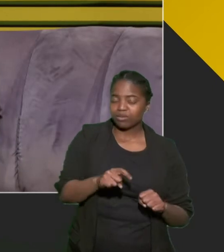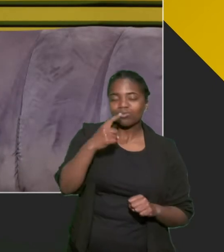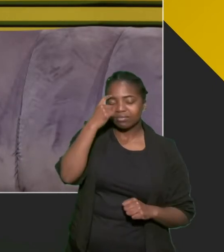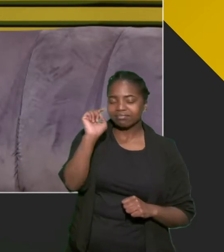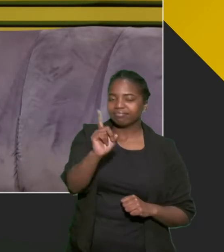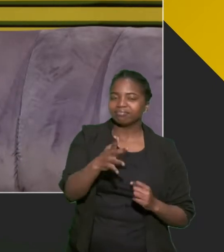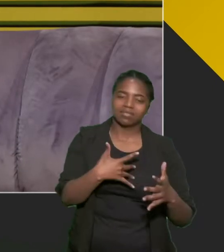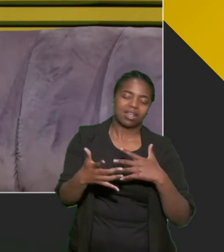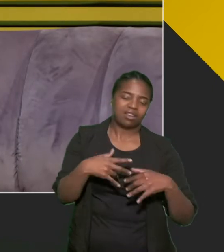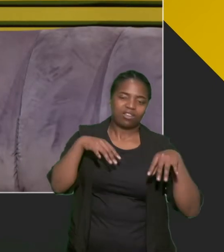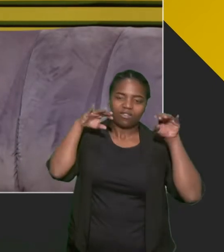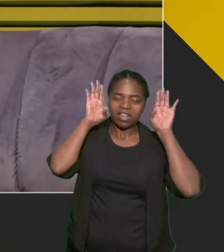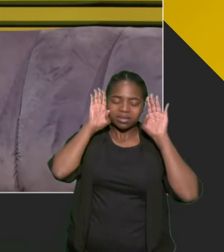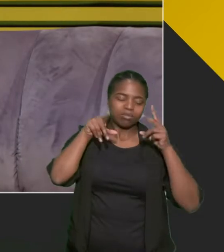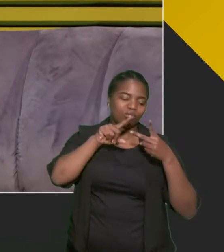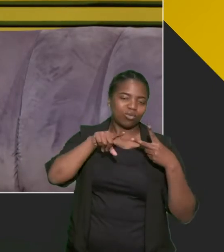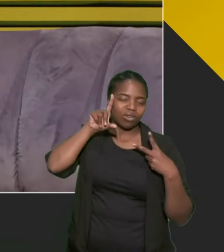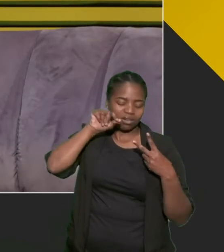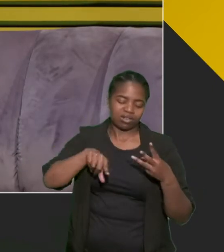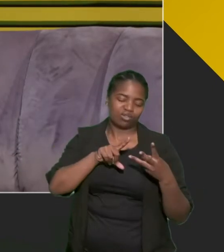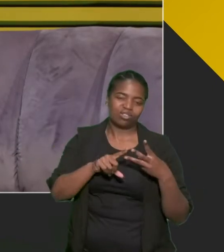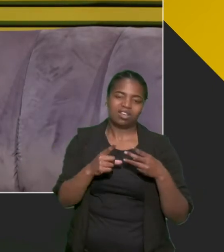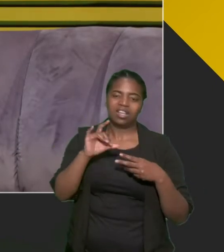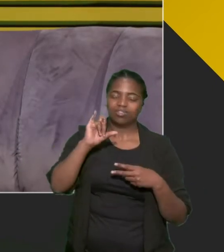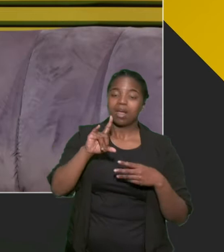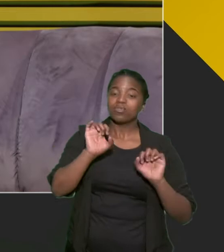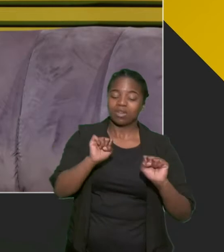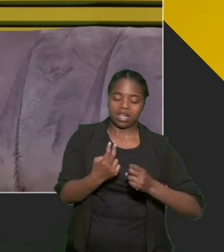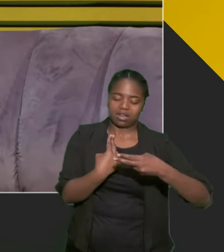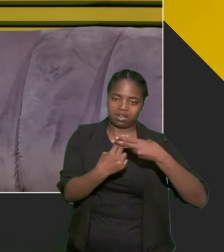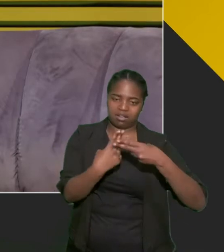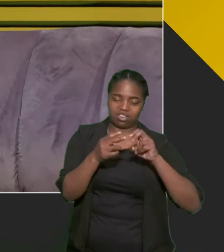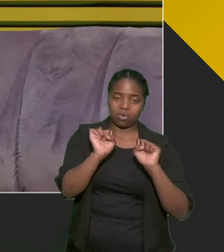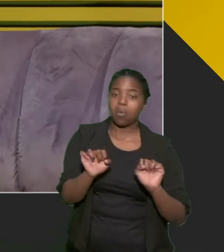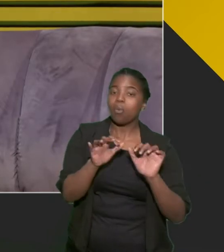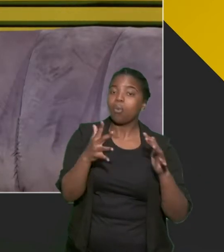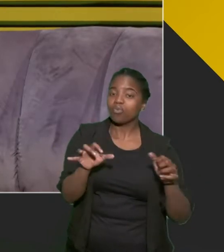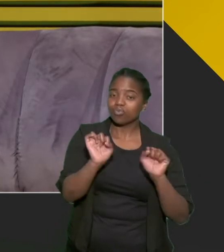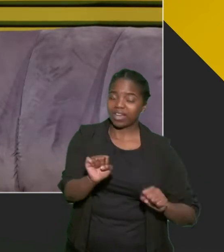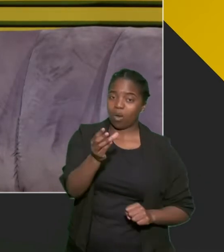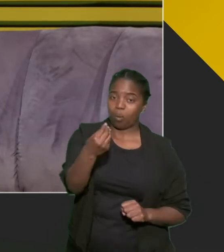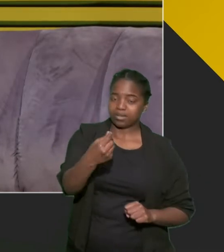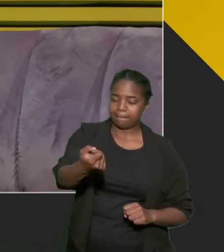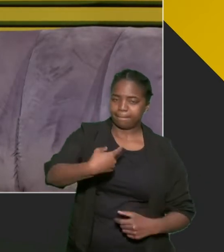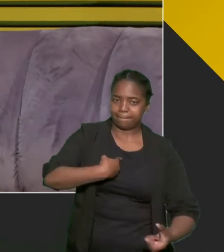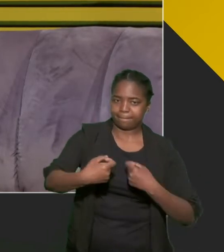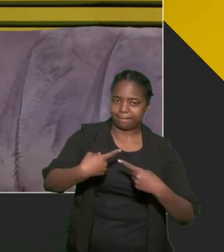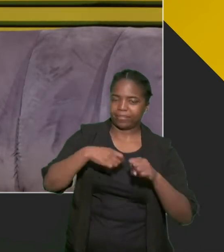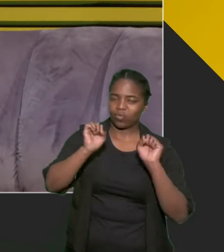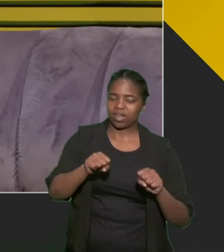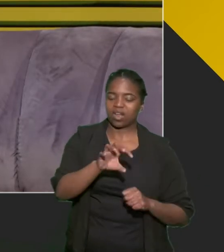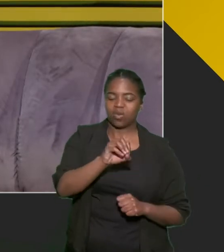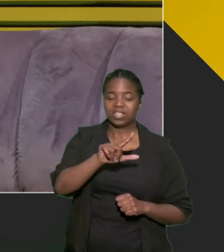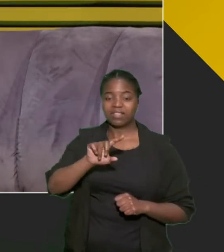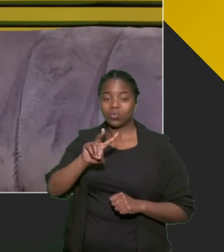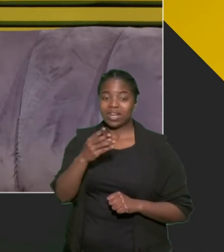on any of our social media pages. Just remember to hashtag your Daily Thetha, or you can send us your messages, your video notes, and your voice notes on our WhatsApp number,